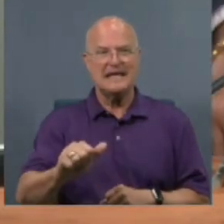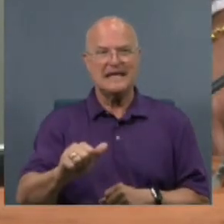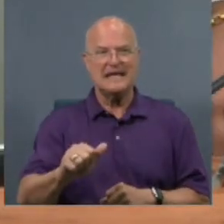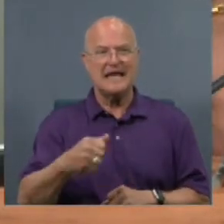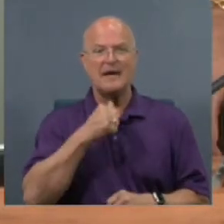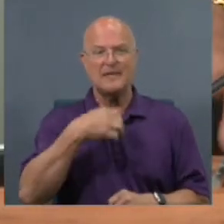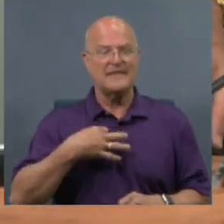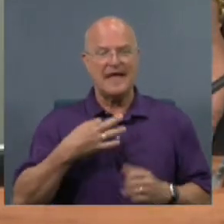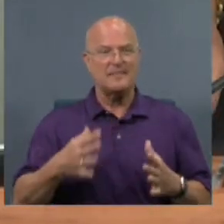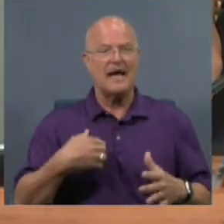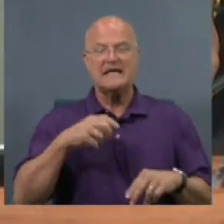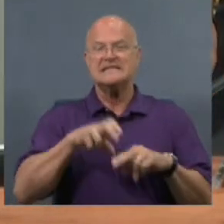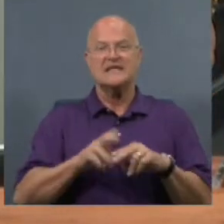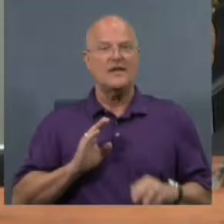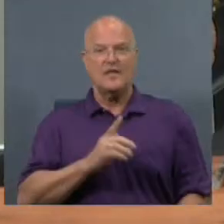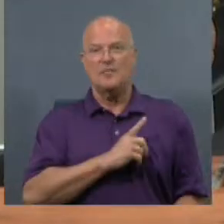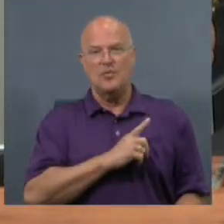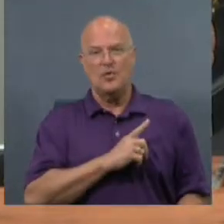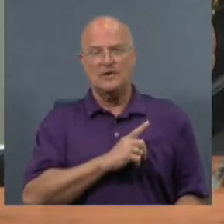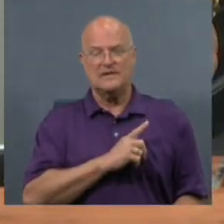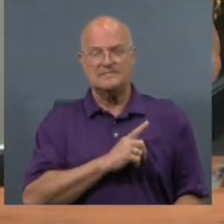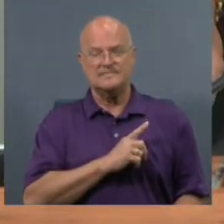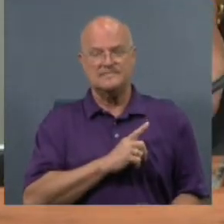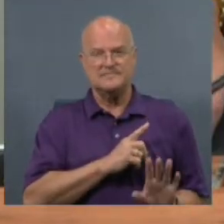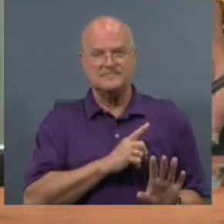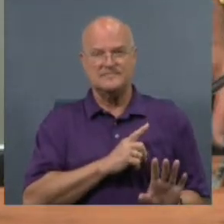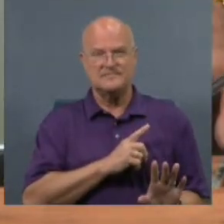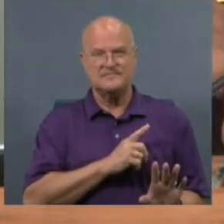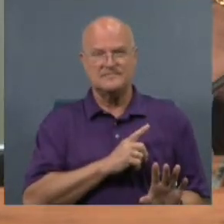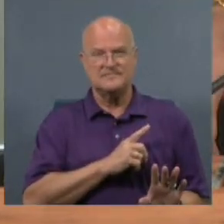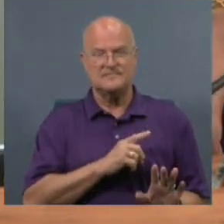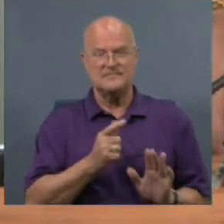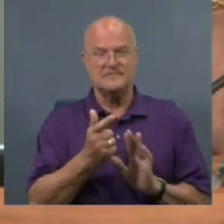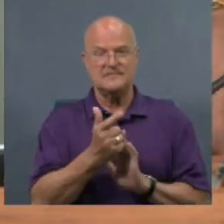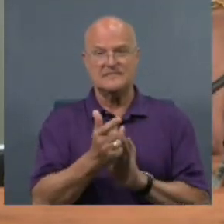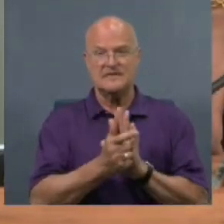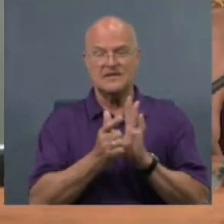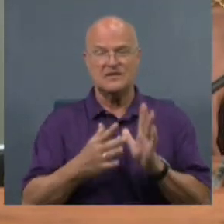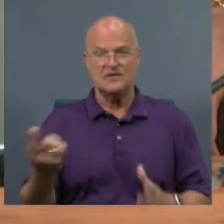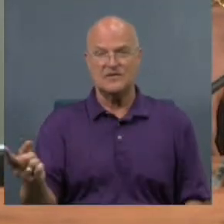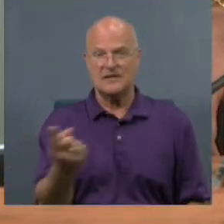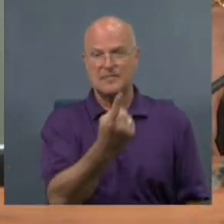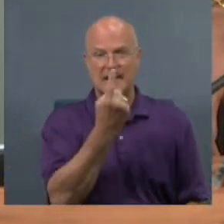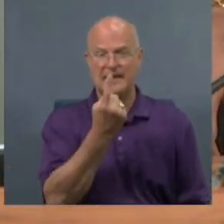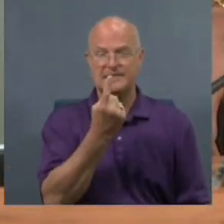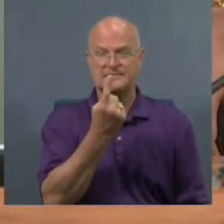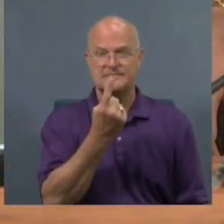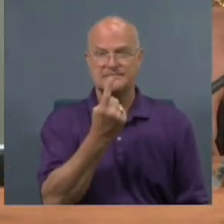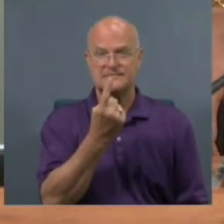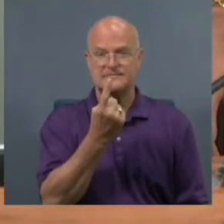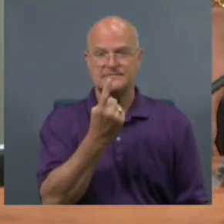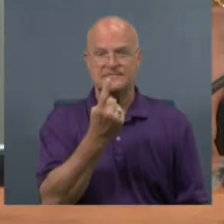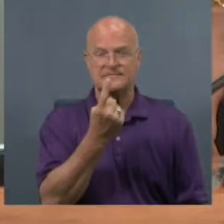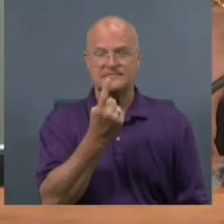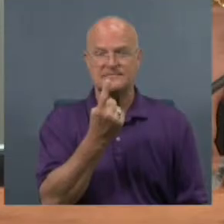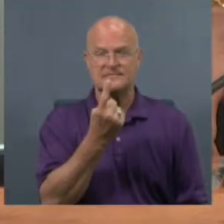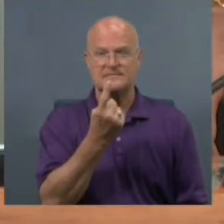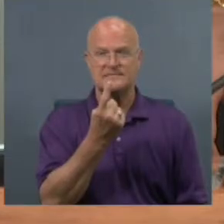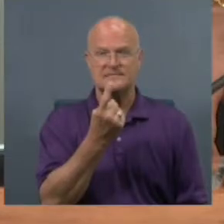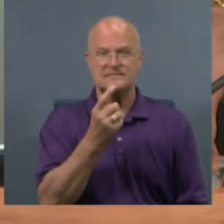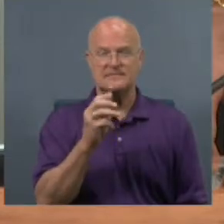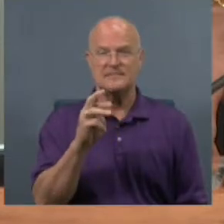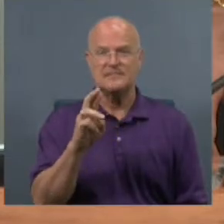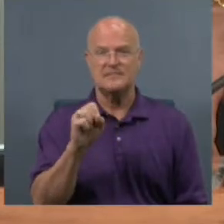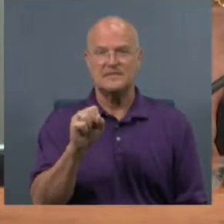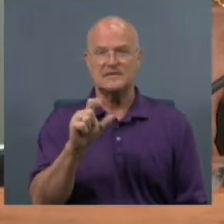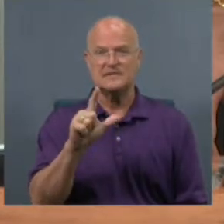not the applicant. I sit on the board in this capacity. Attorney Timmons, you can come back up here. Again, Ms.